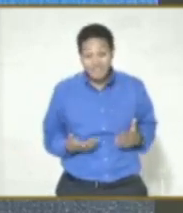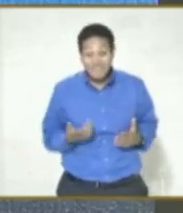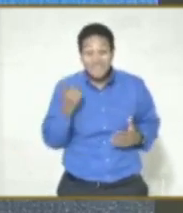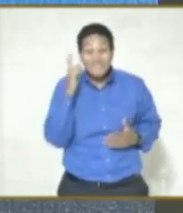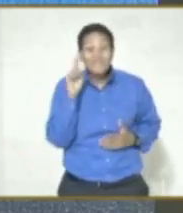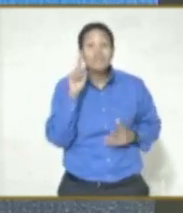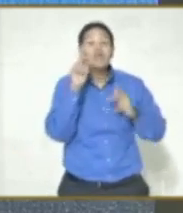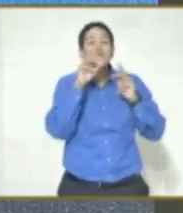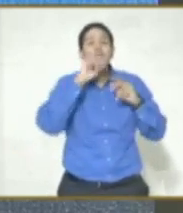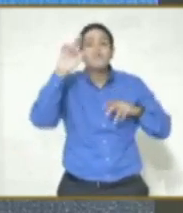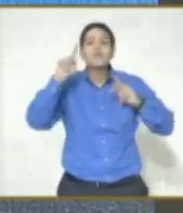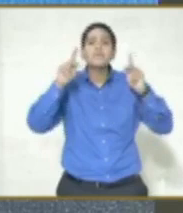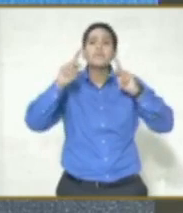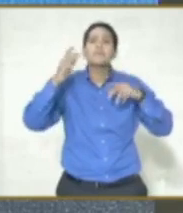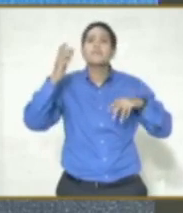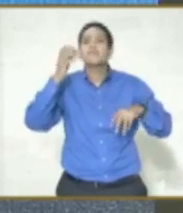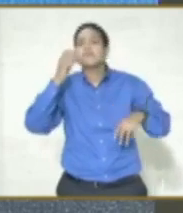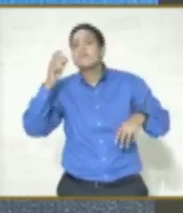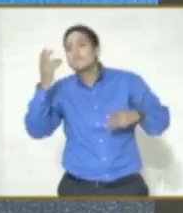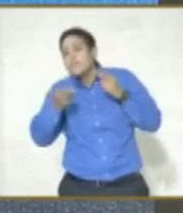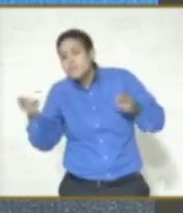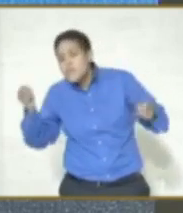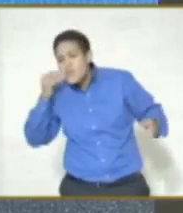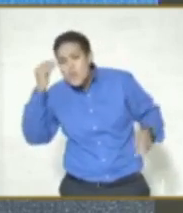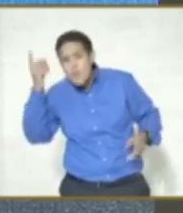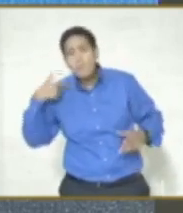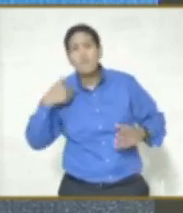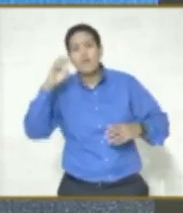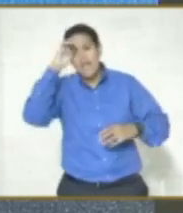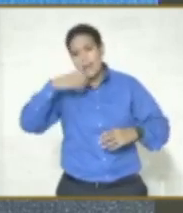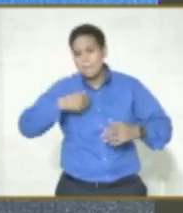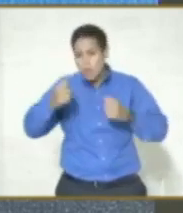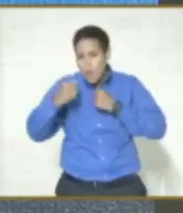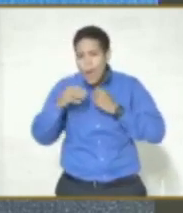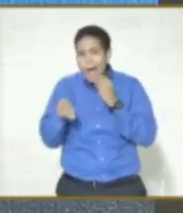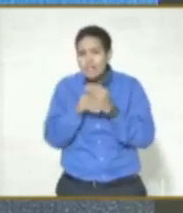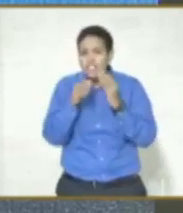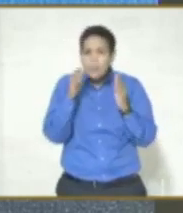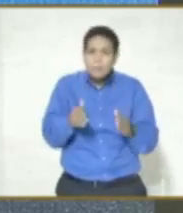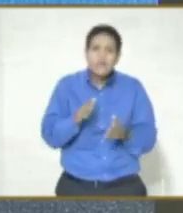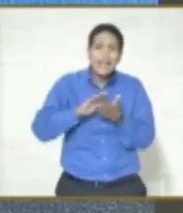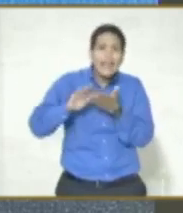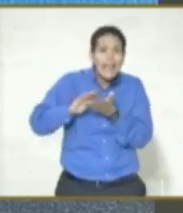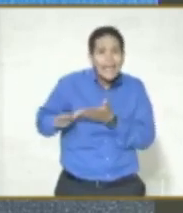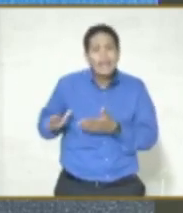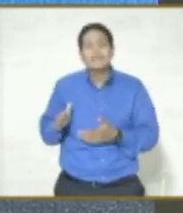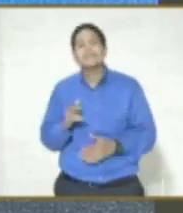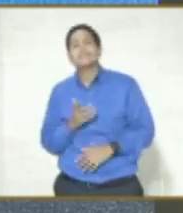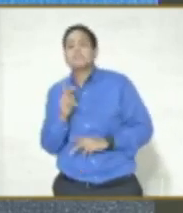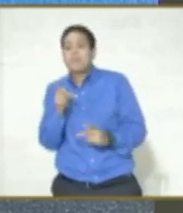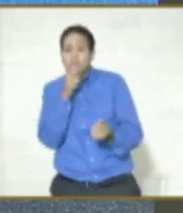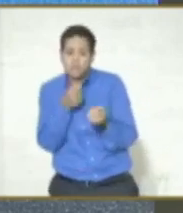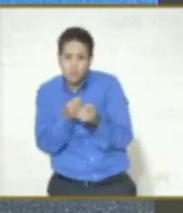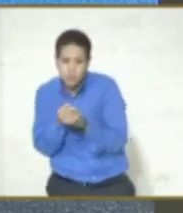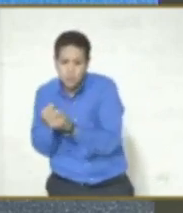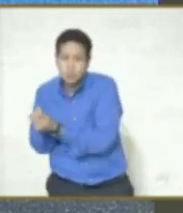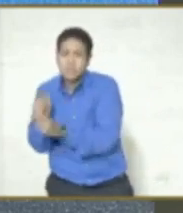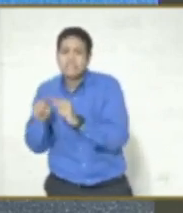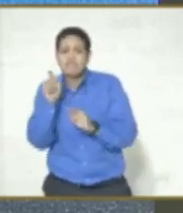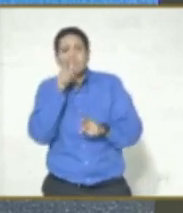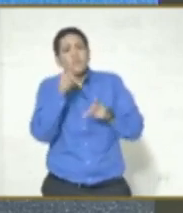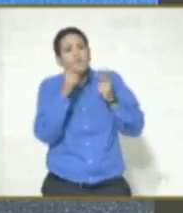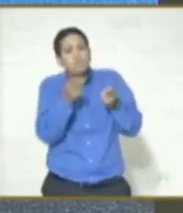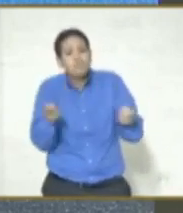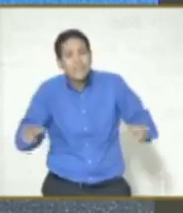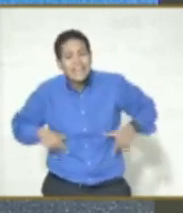of initiatives. We have employed additional persons, cleaners, patient care assistants. We have put protocols in place